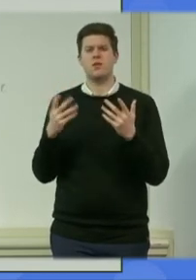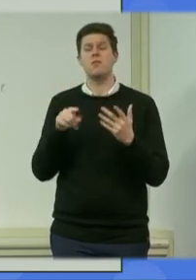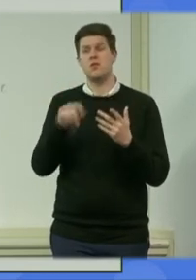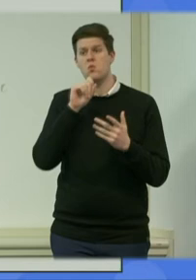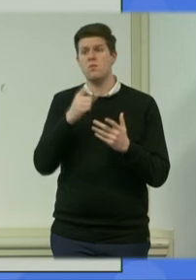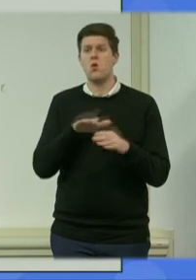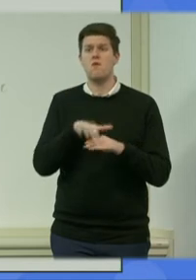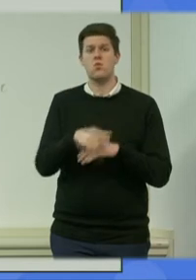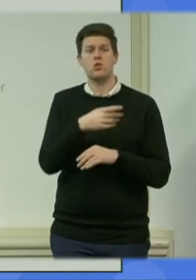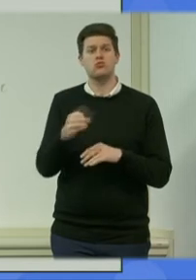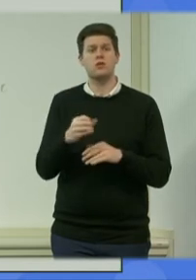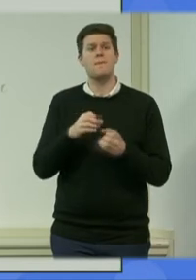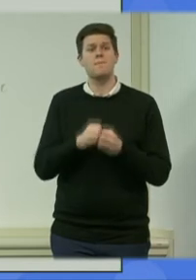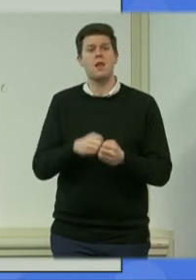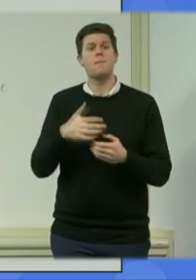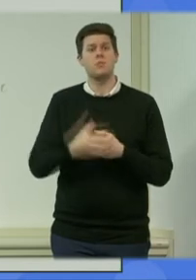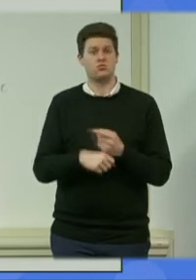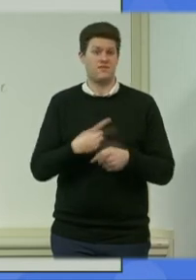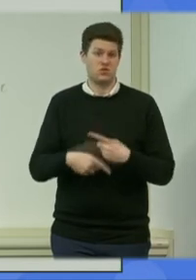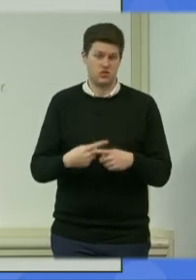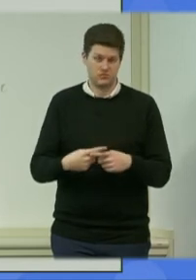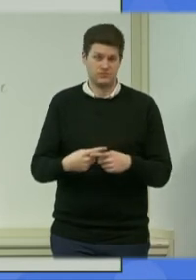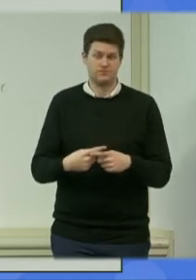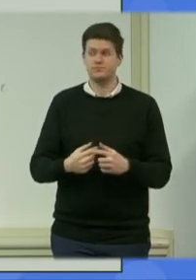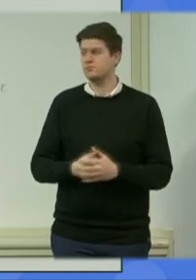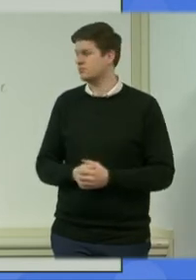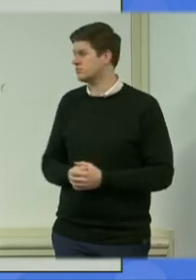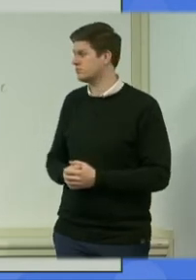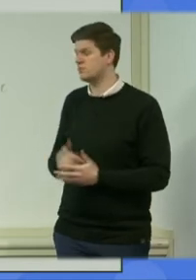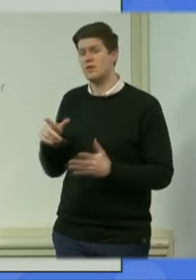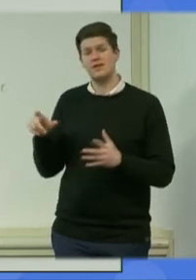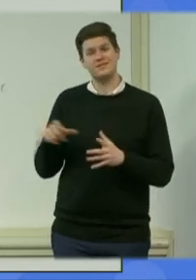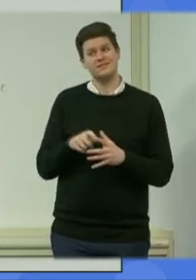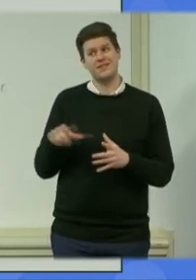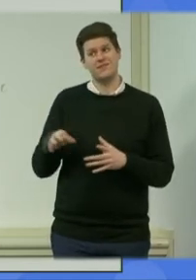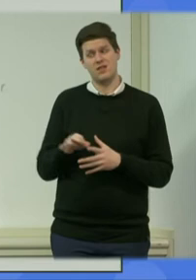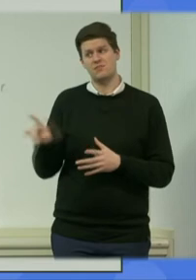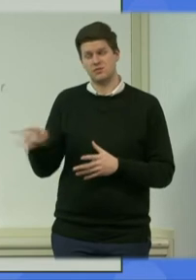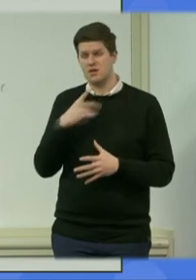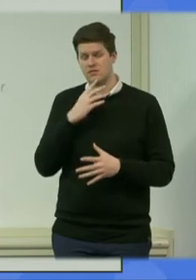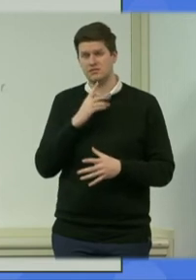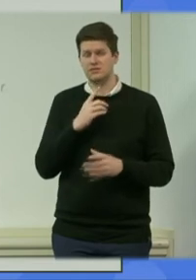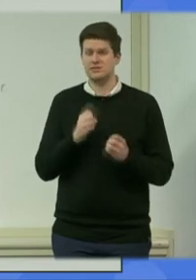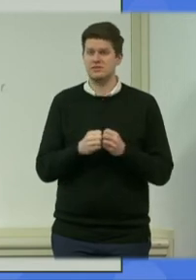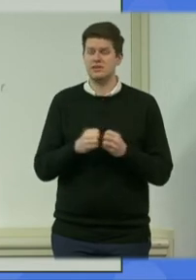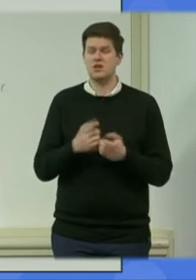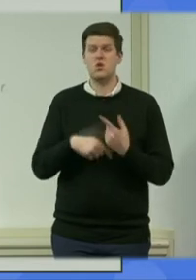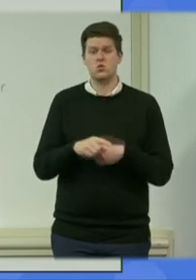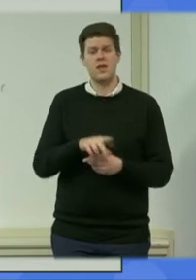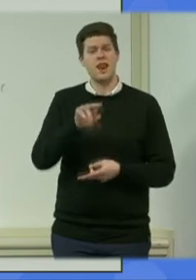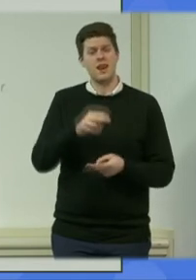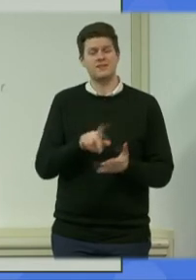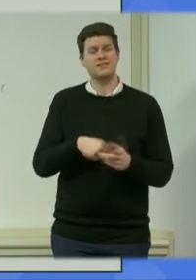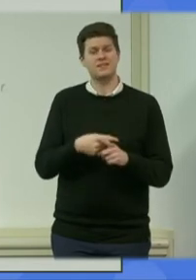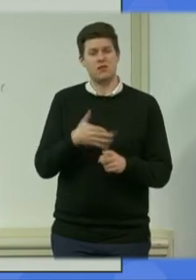year. And as David said, we get less tax from those in the middle and those at the low end in terms